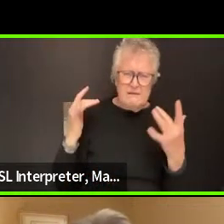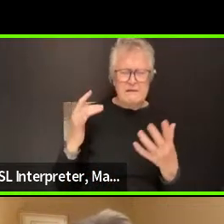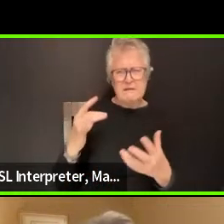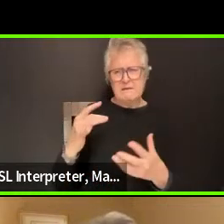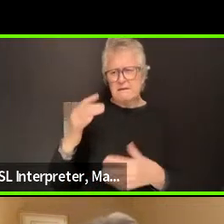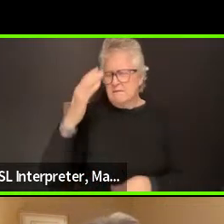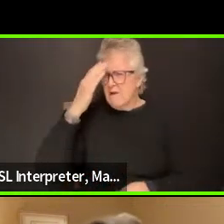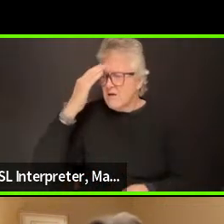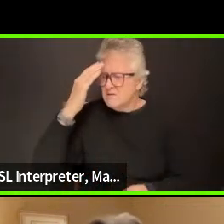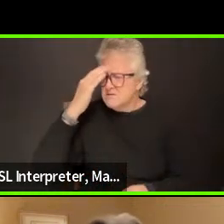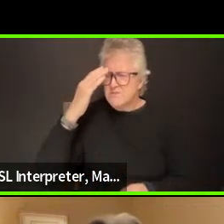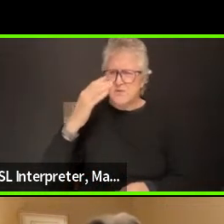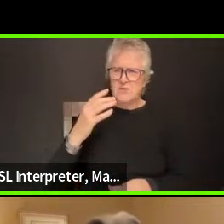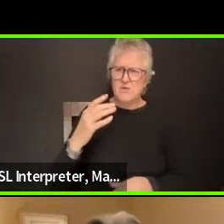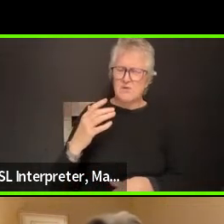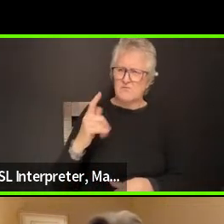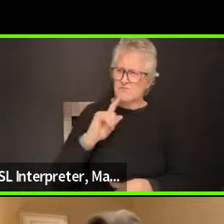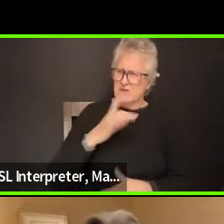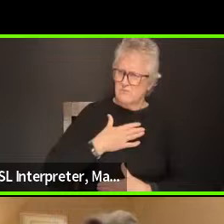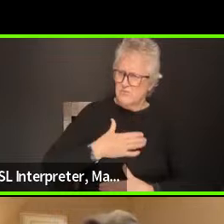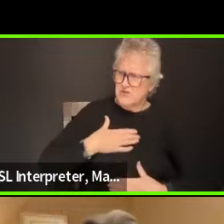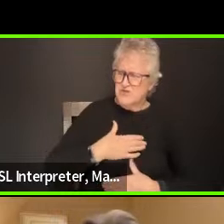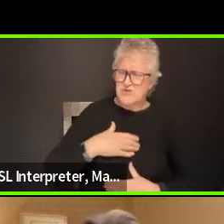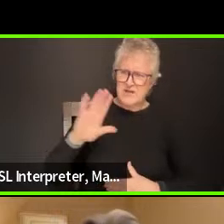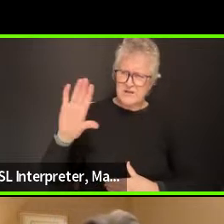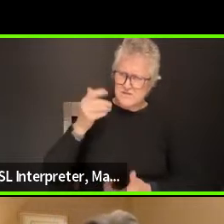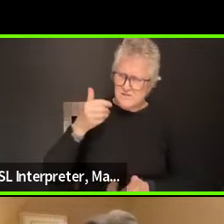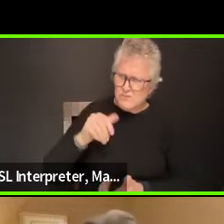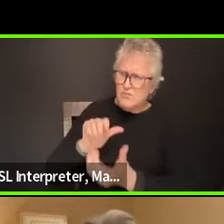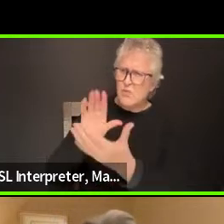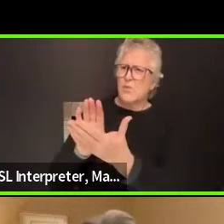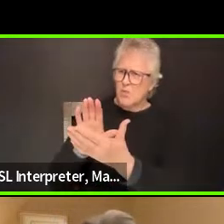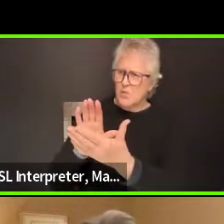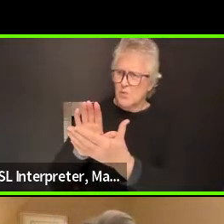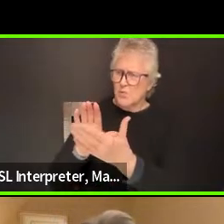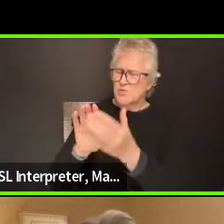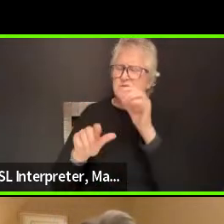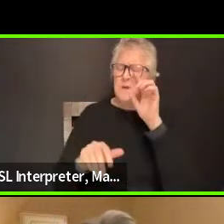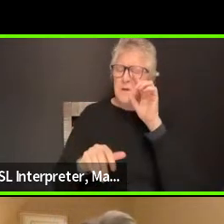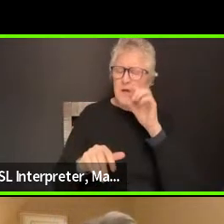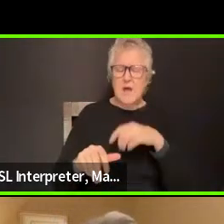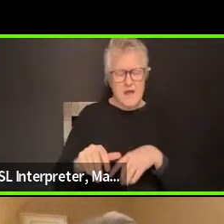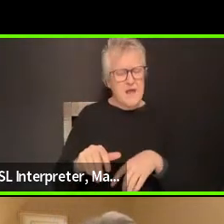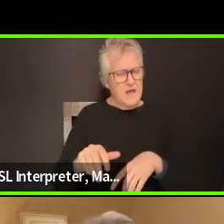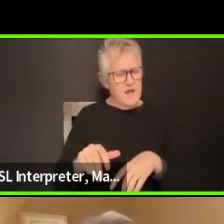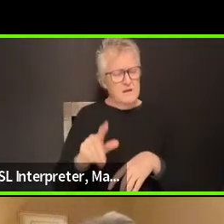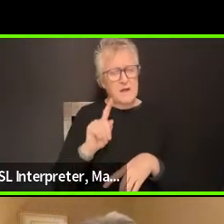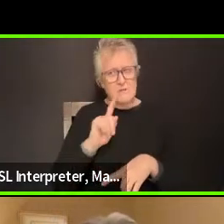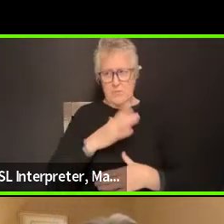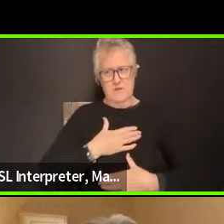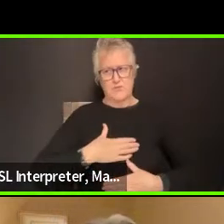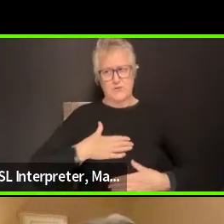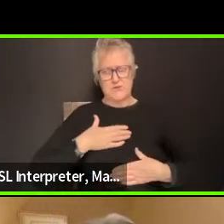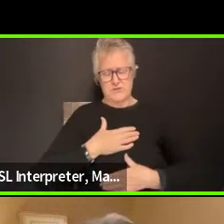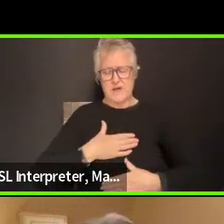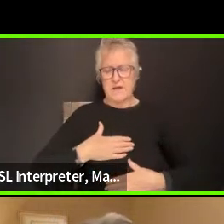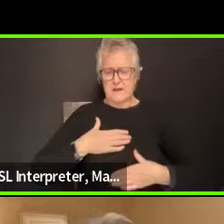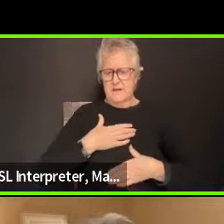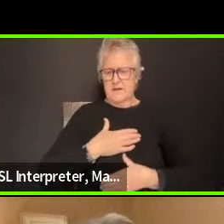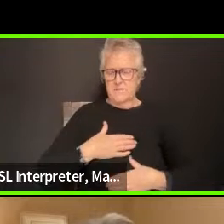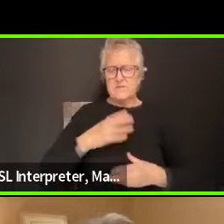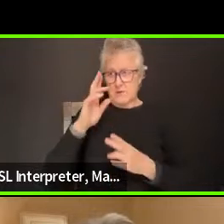and interested in what we're doing and about the committee. So I appreciated that